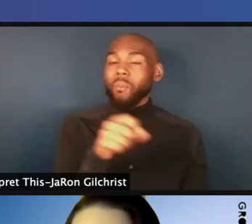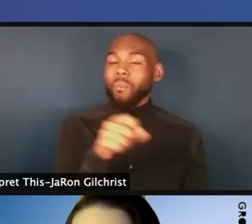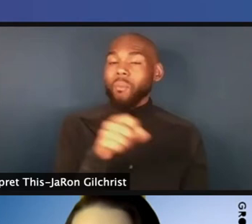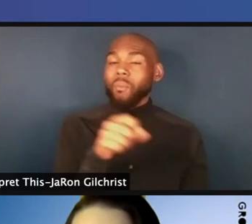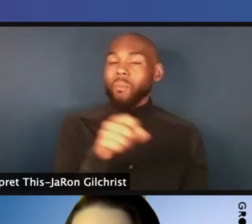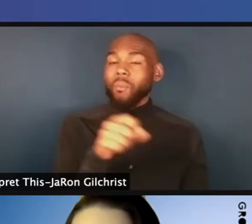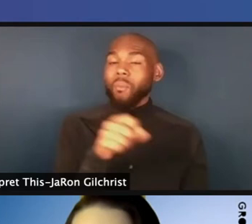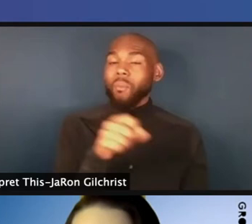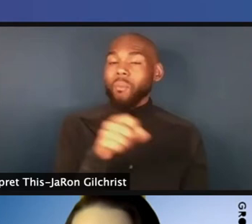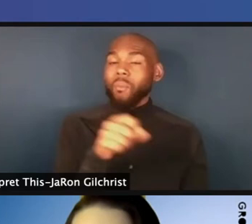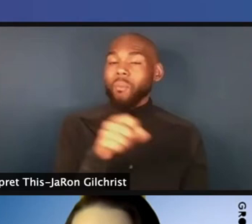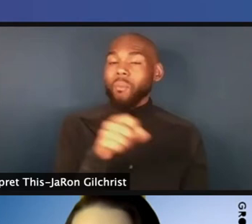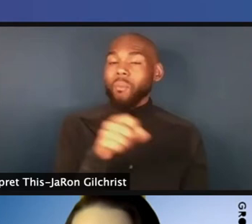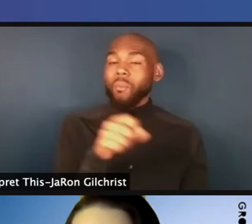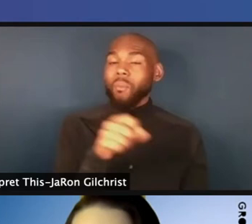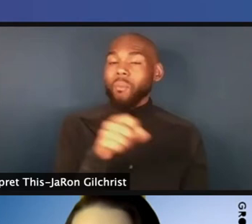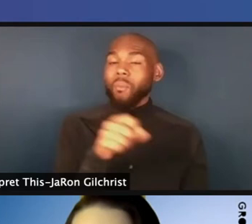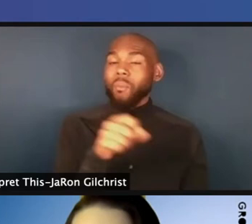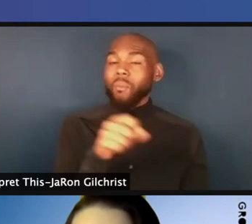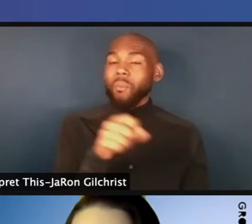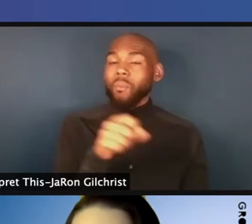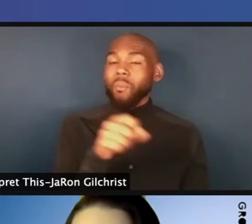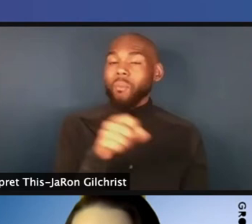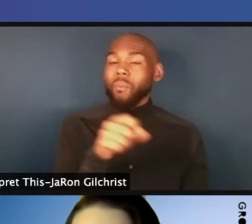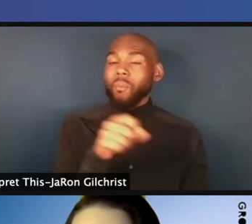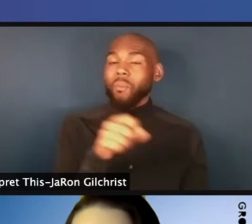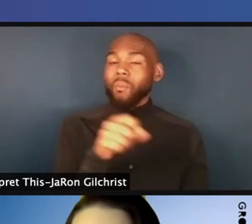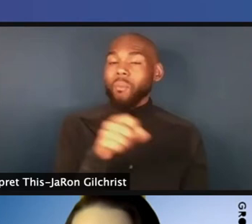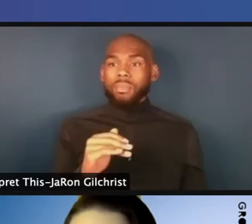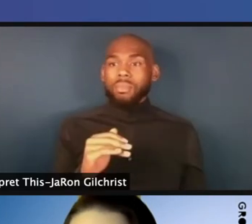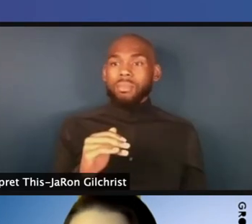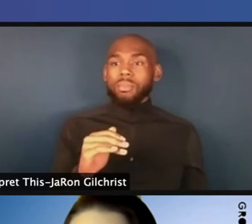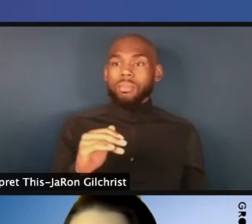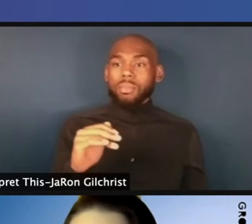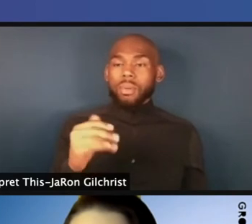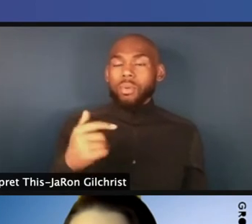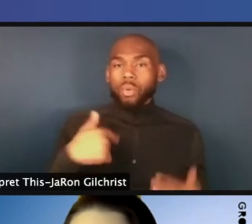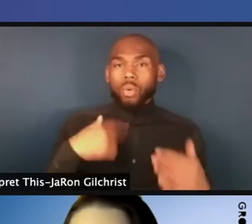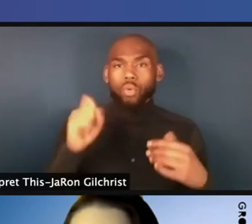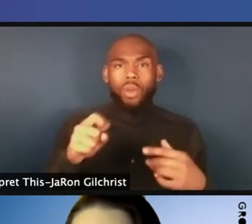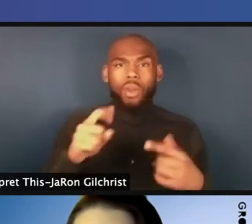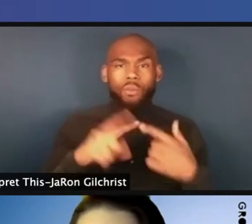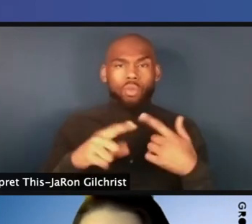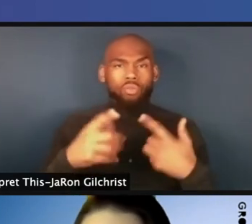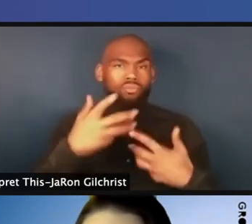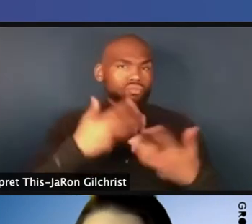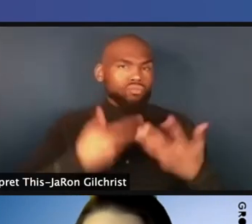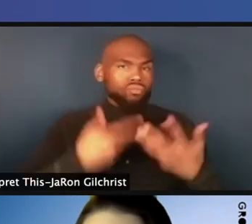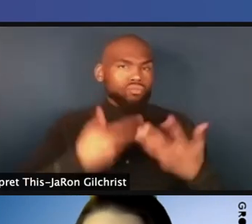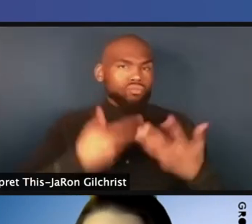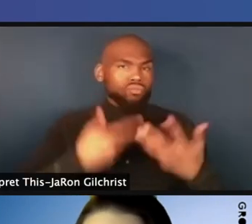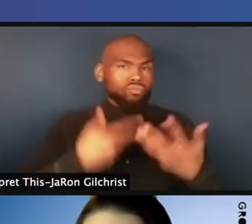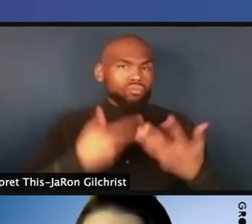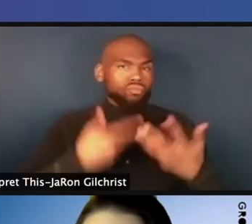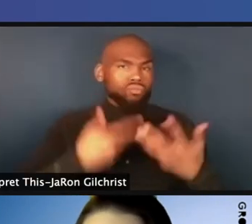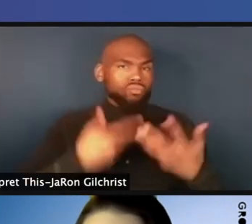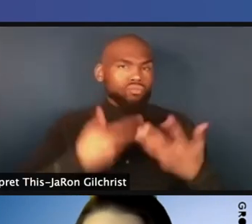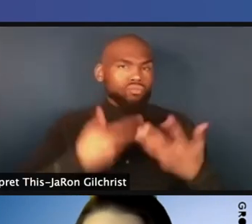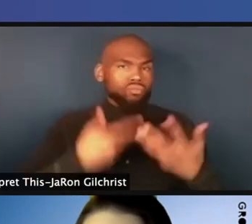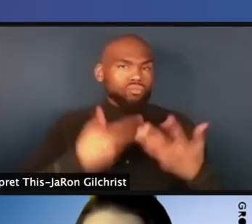well, as well as, you know, fraternize with the institutions on occasion or regularly, just depends.